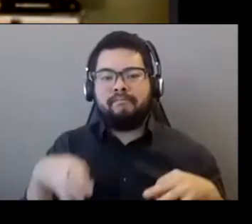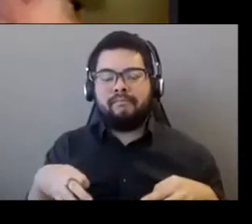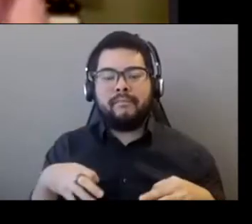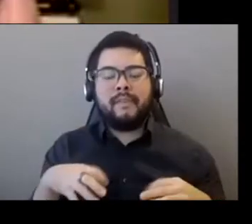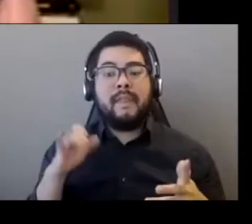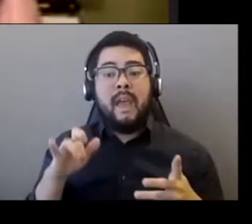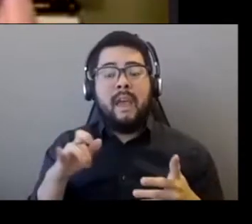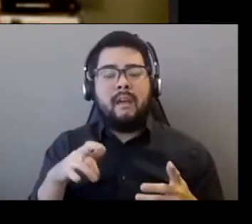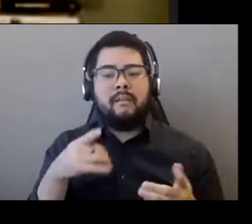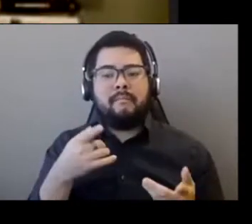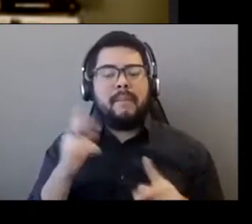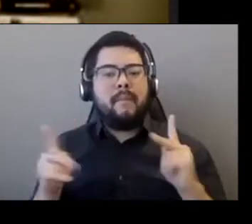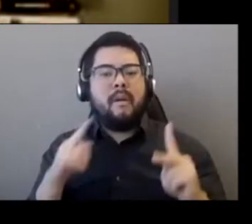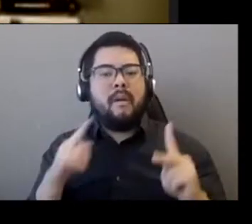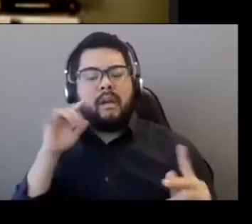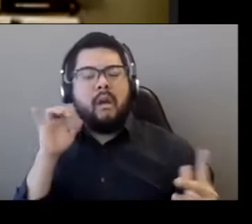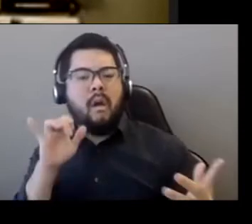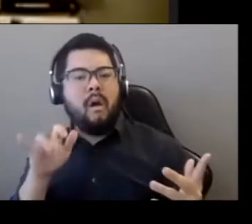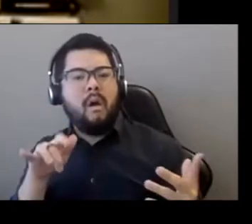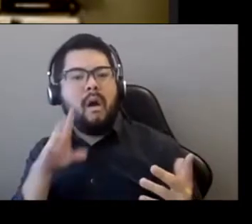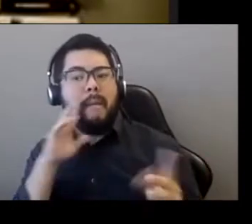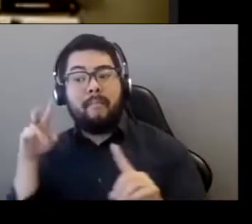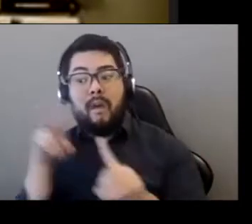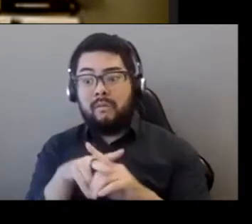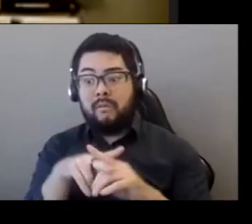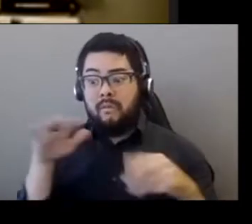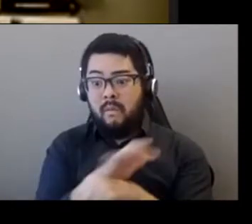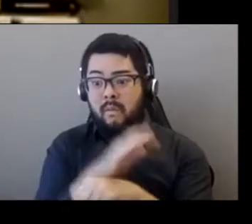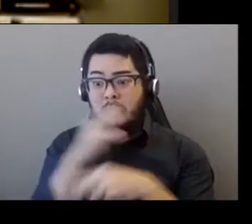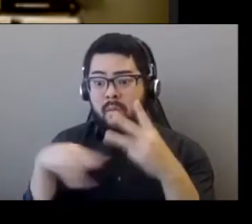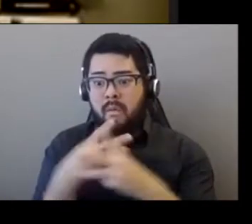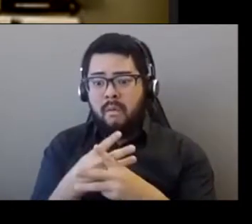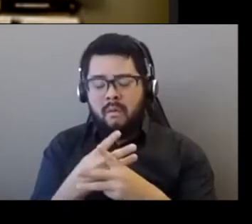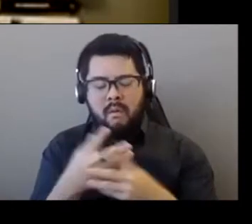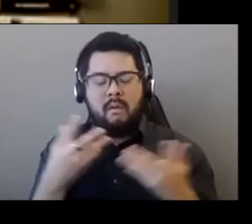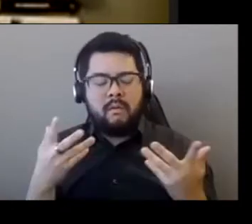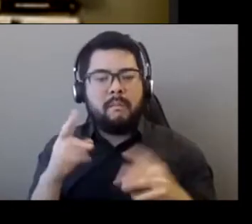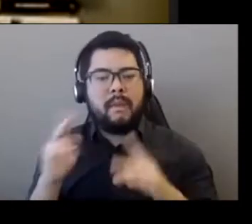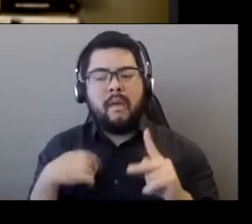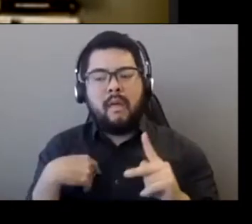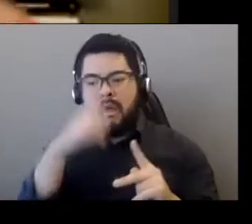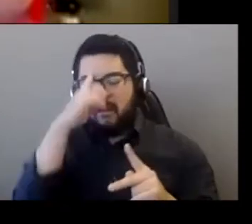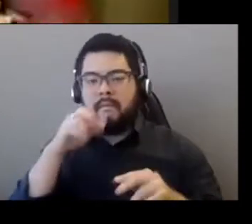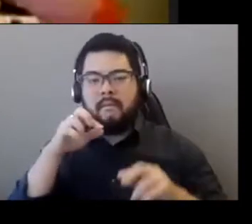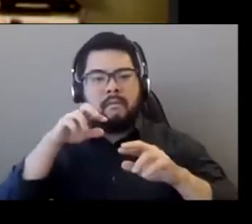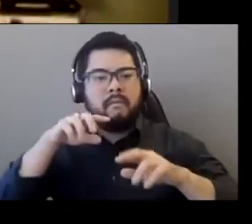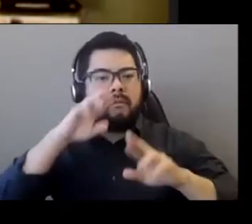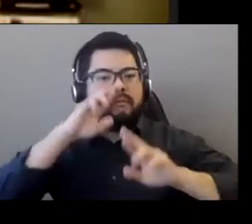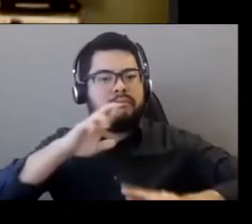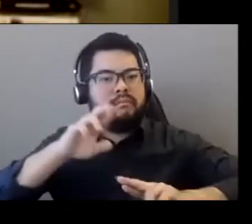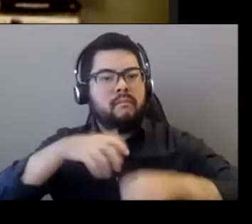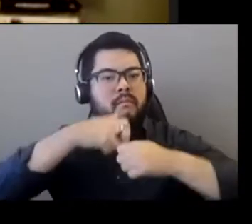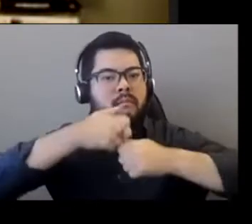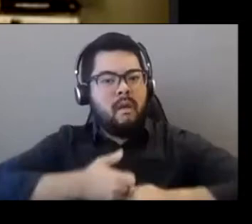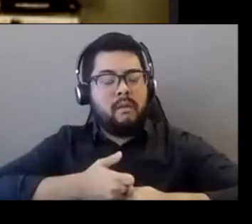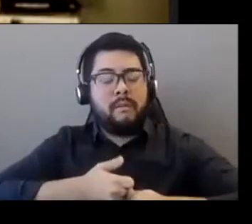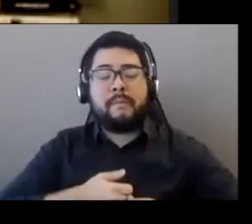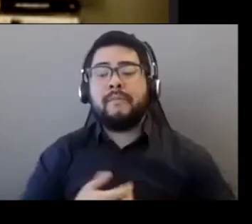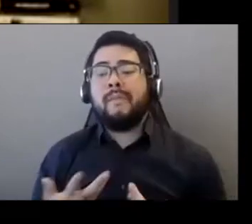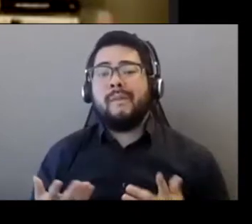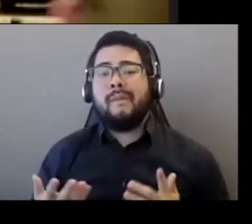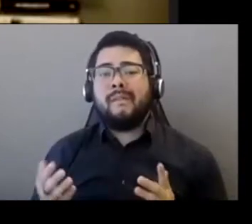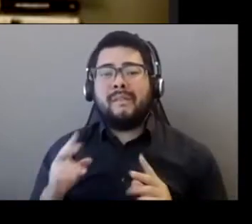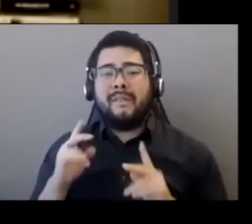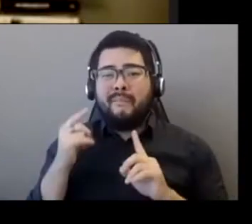universally, objectively, and so on. So then the whole, you know, whole thing of objectivity